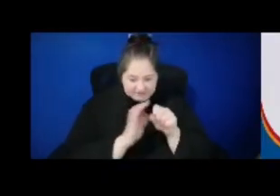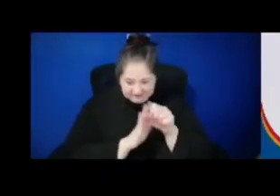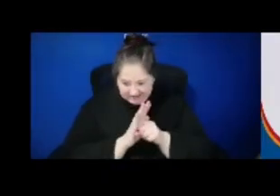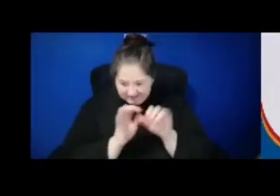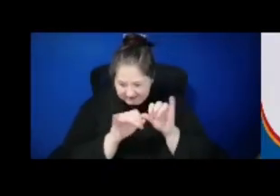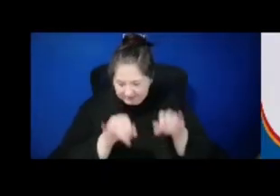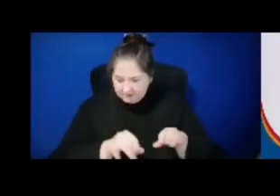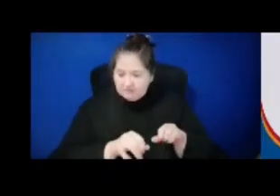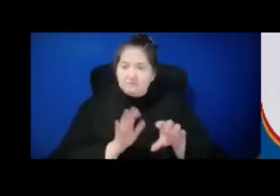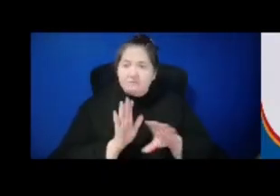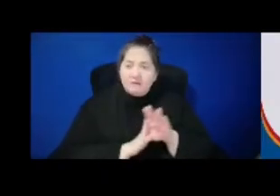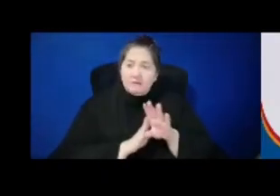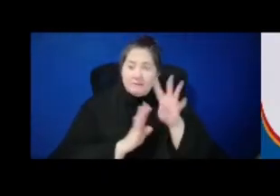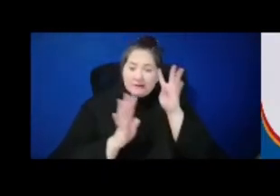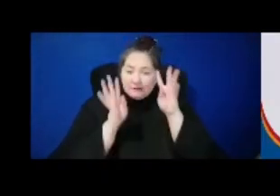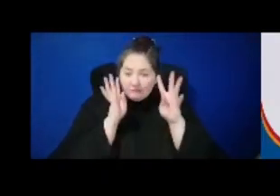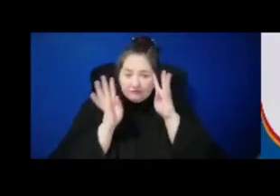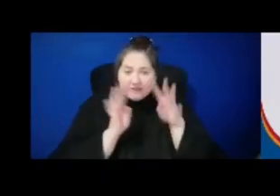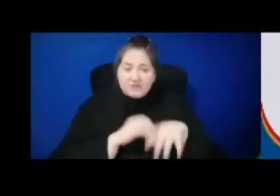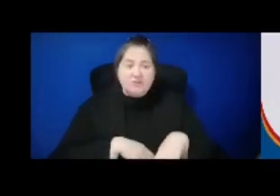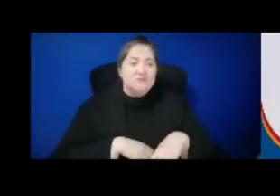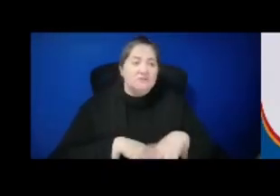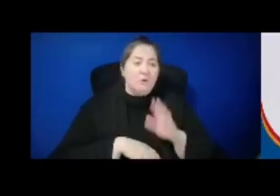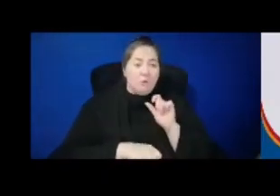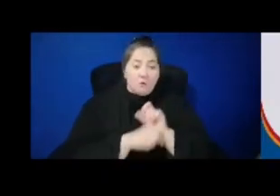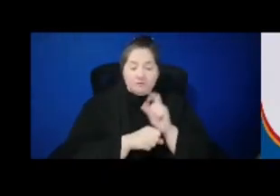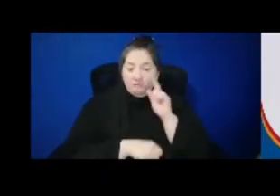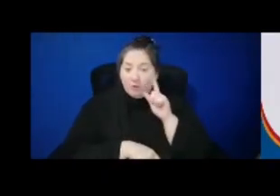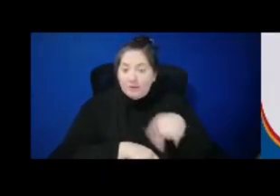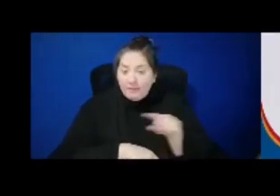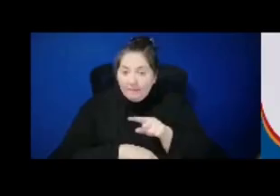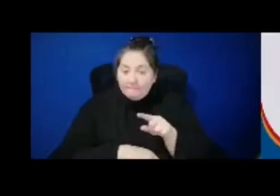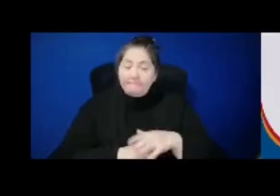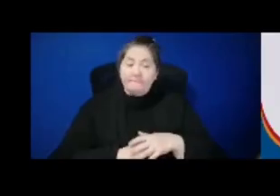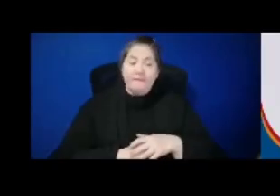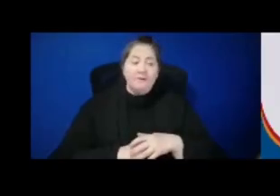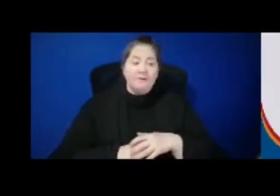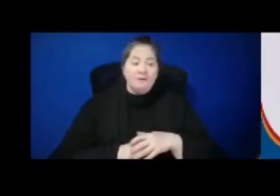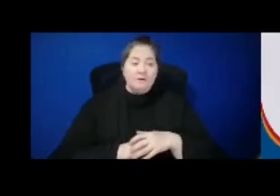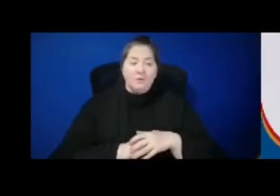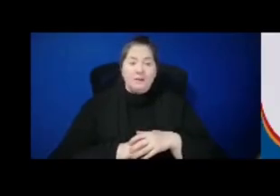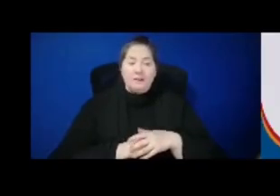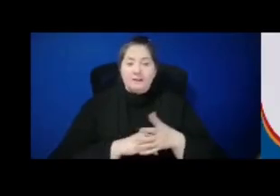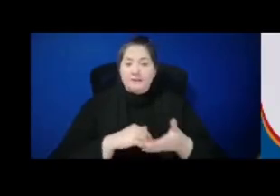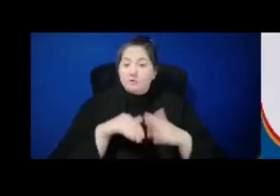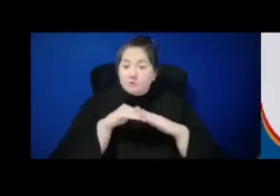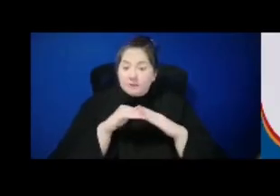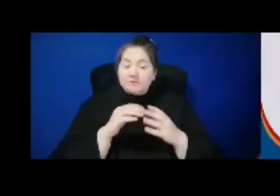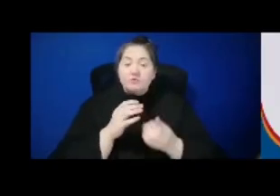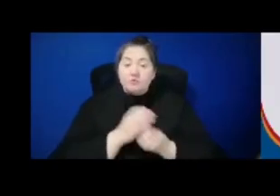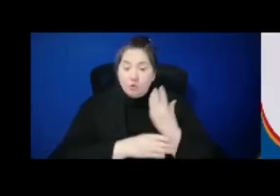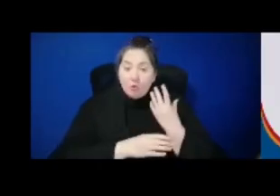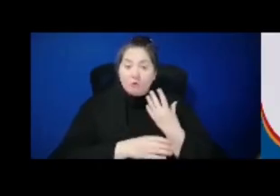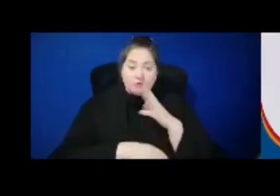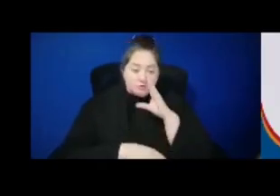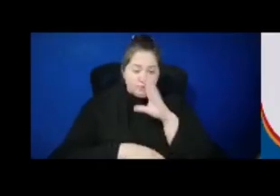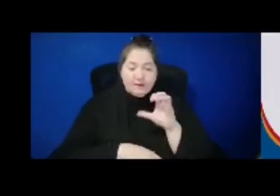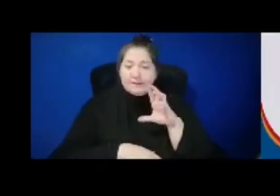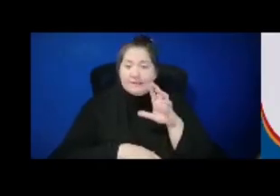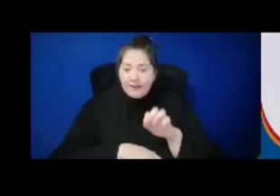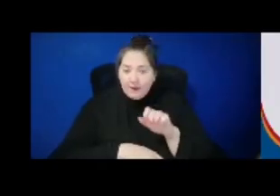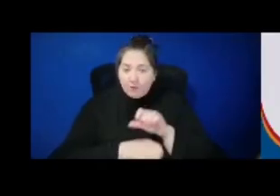develop innovations at the ground level that are going to work for them. They're going to increase and grow the direct care workforce. They're